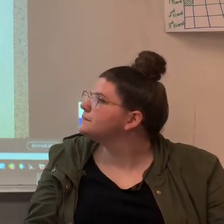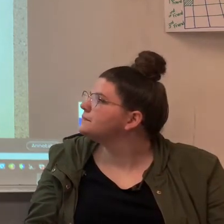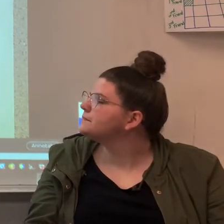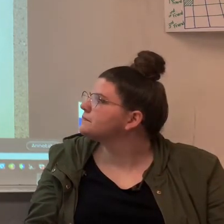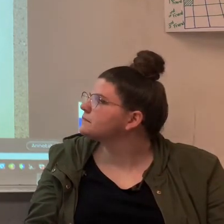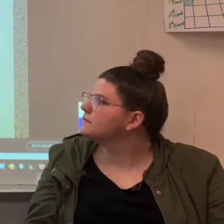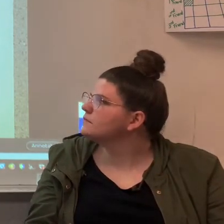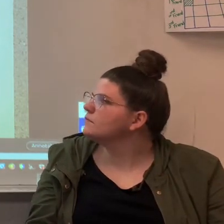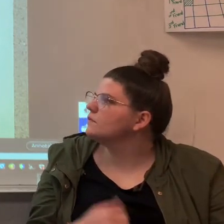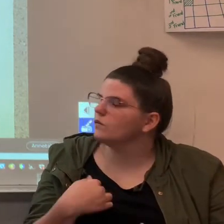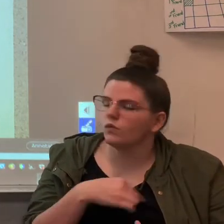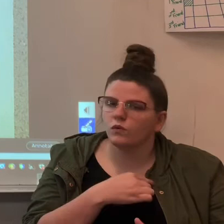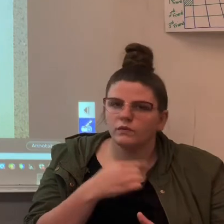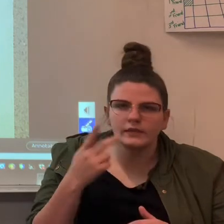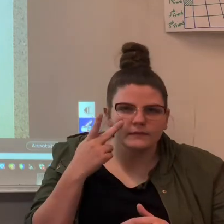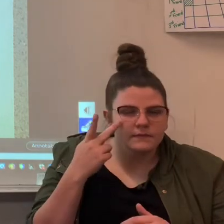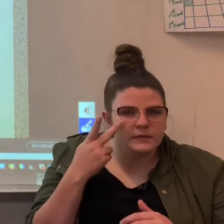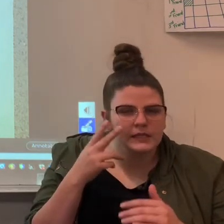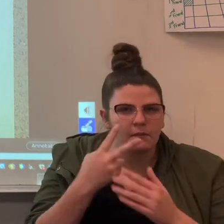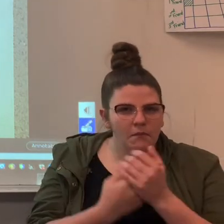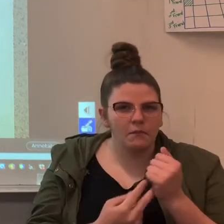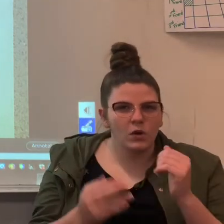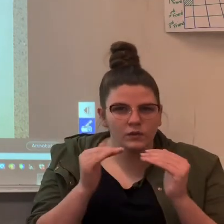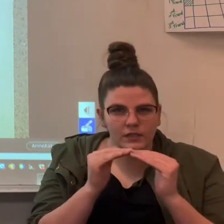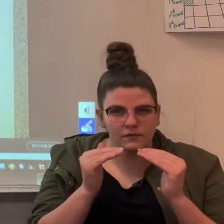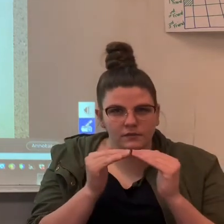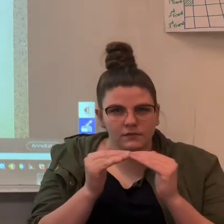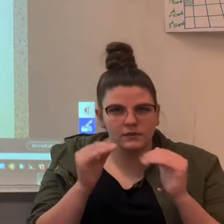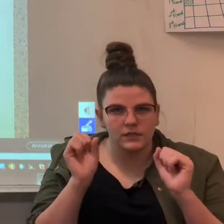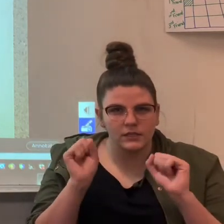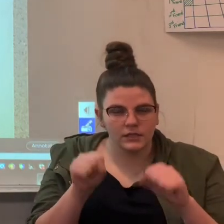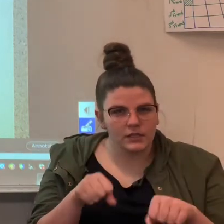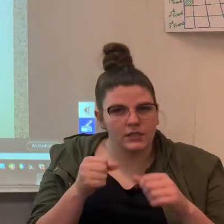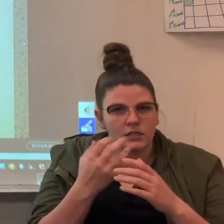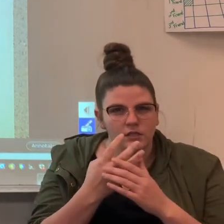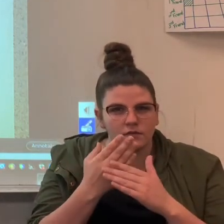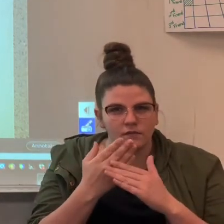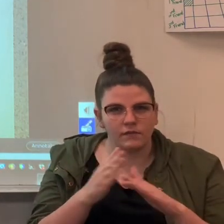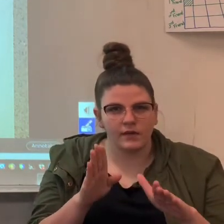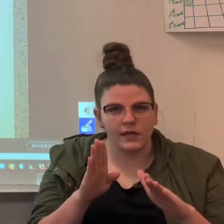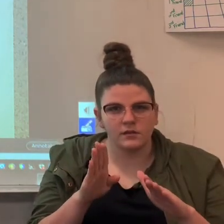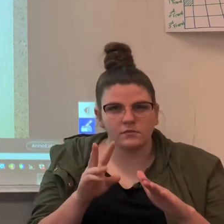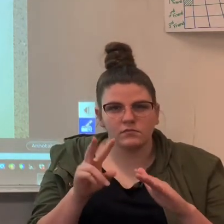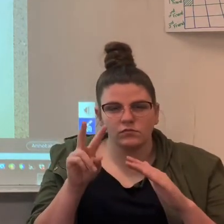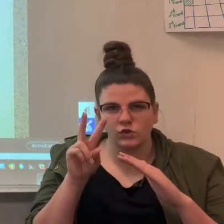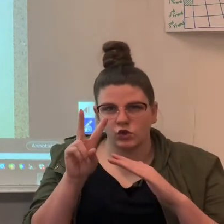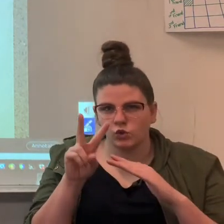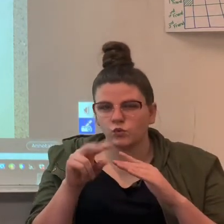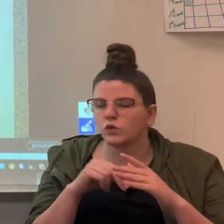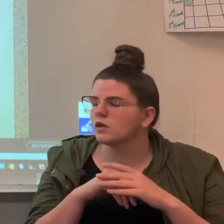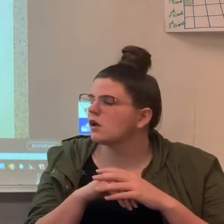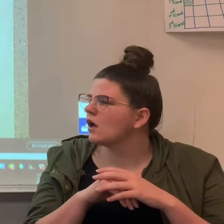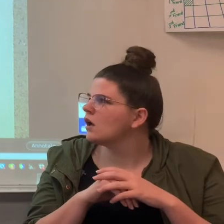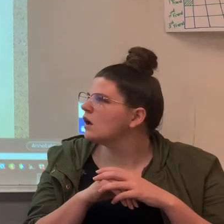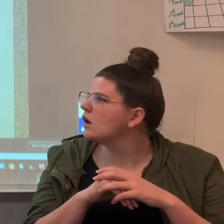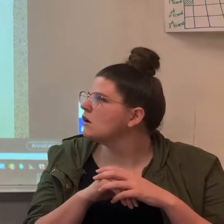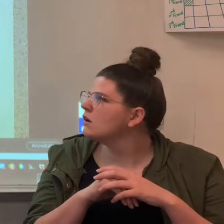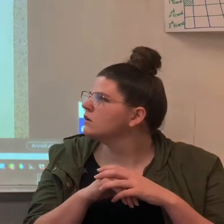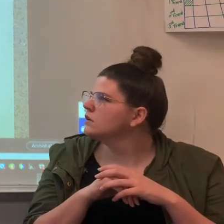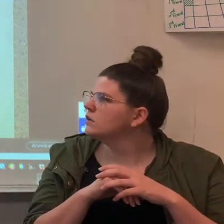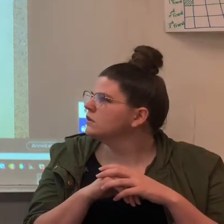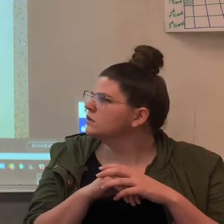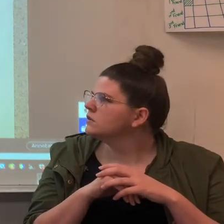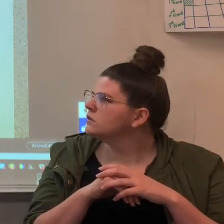We can see that both of these are even numbers and therefore can be divided out by 2. So we would have